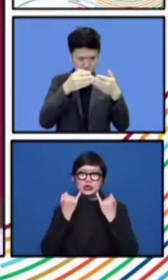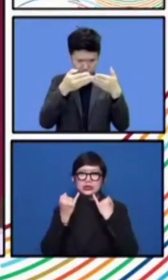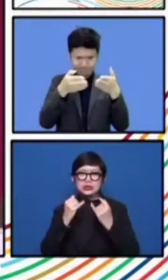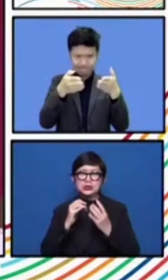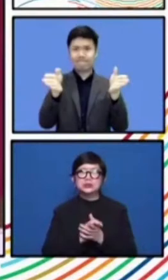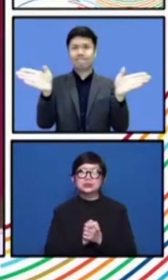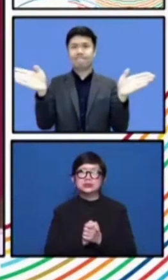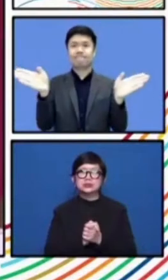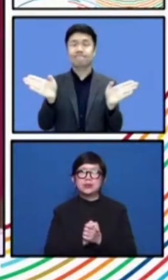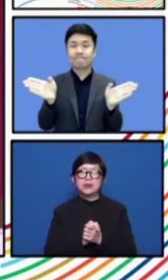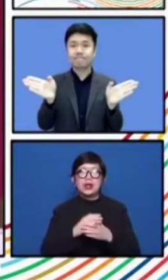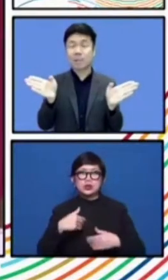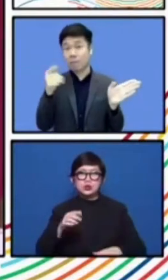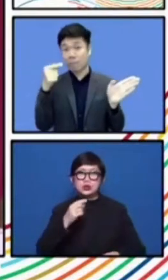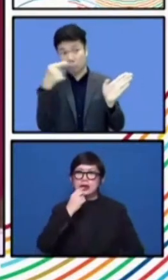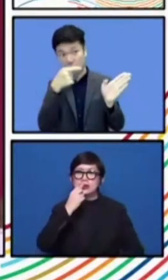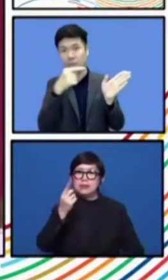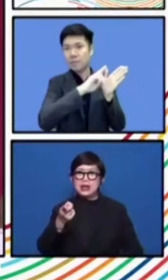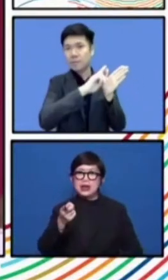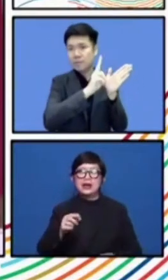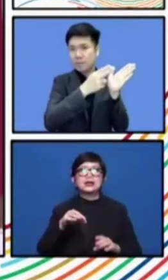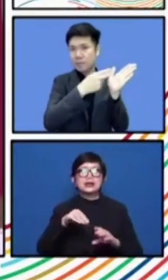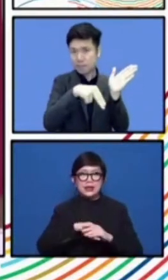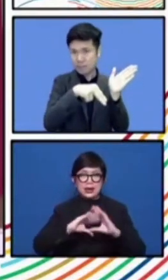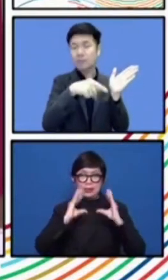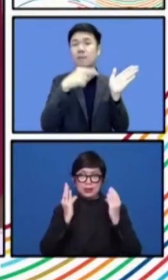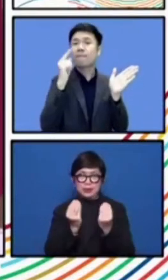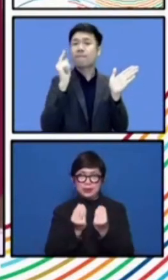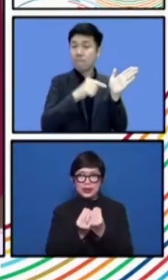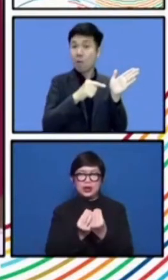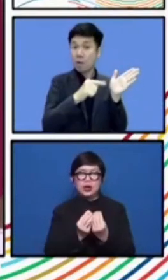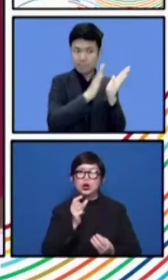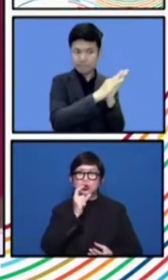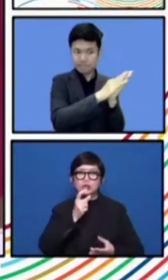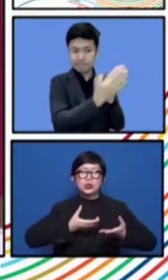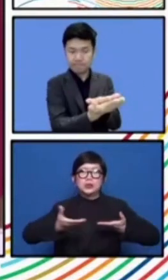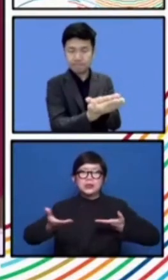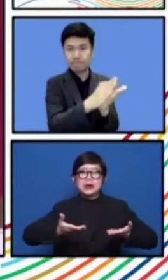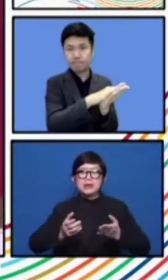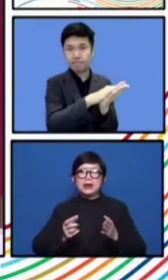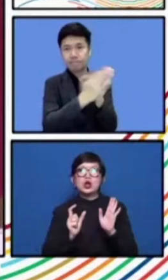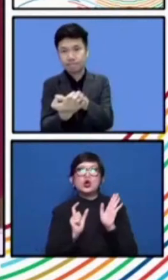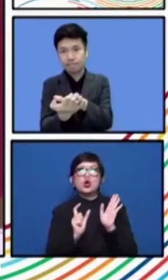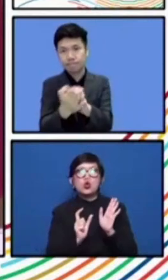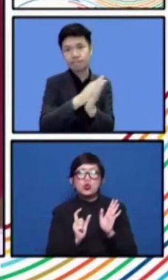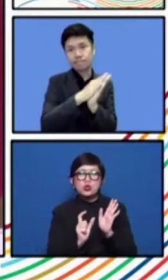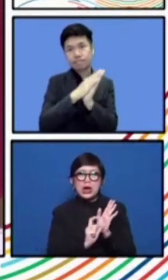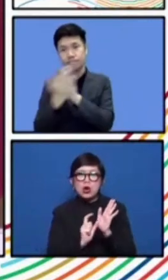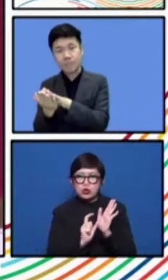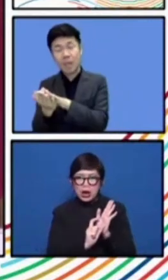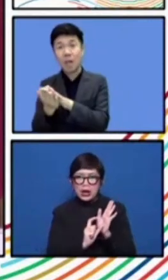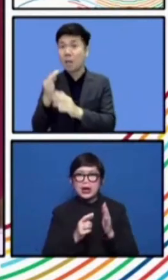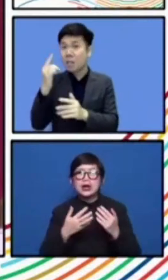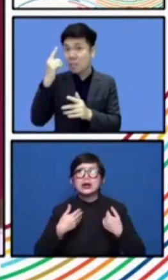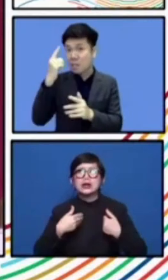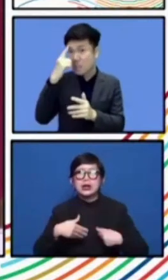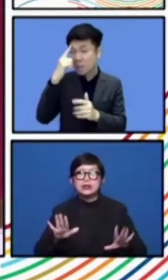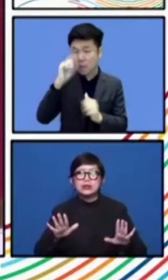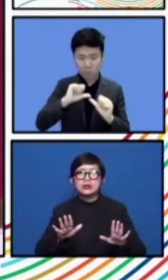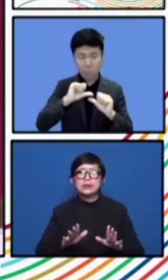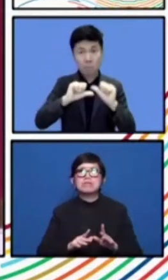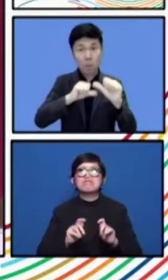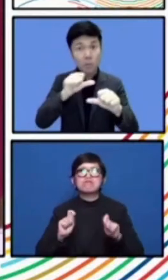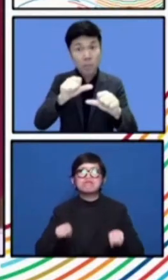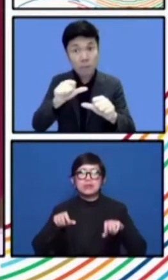convention when implementing and it is necessary to establish the mechanism to eliminate all